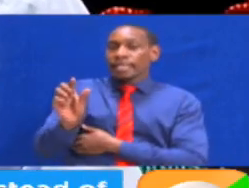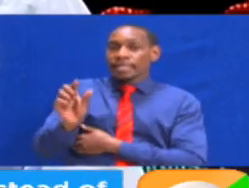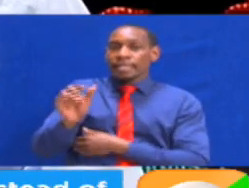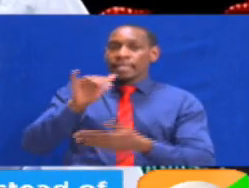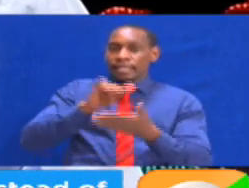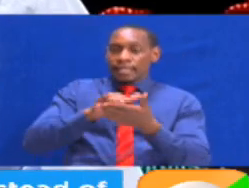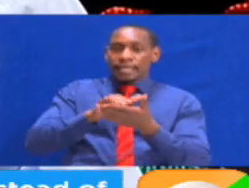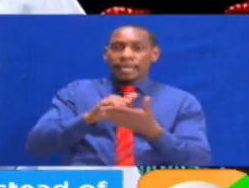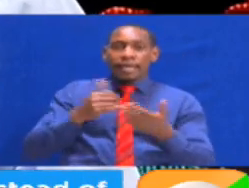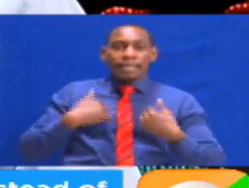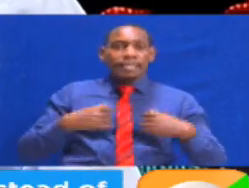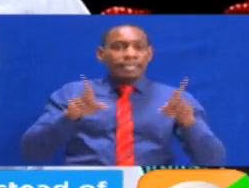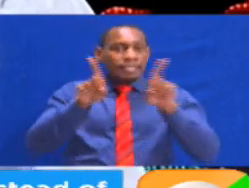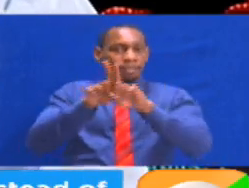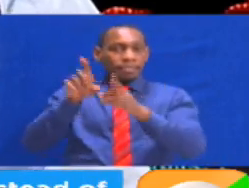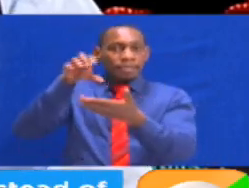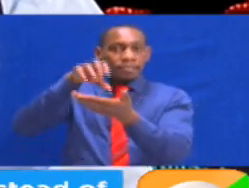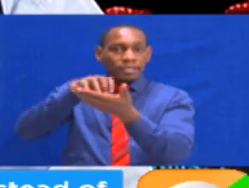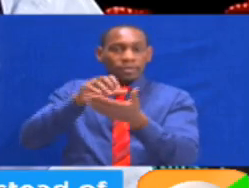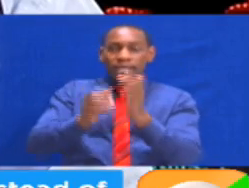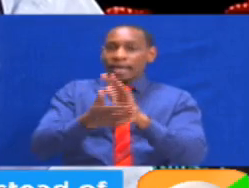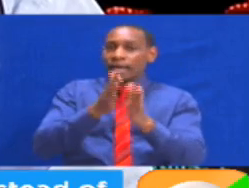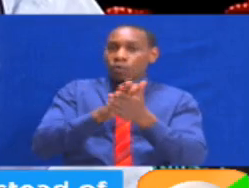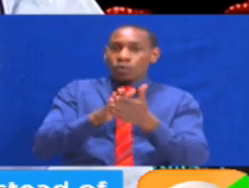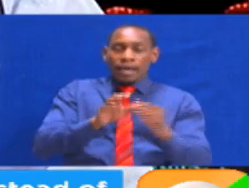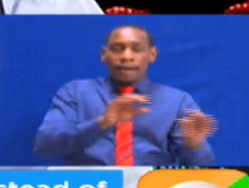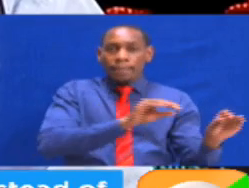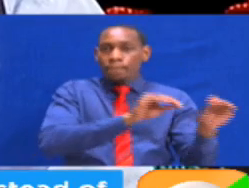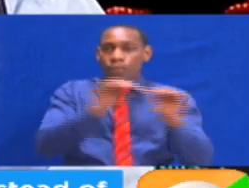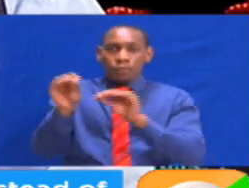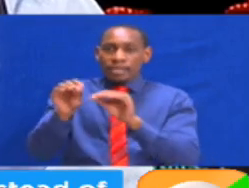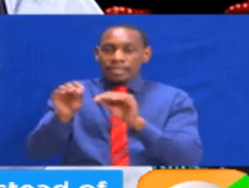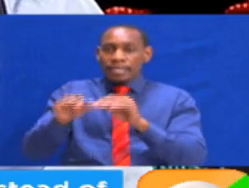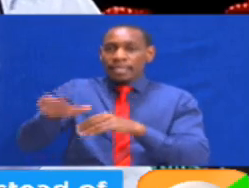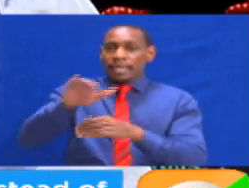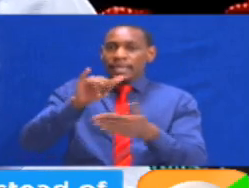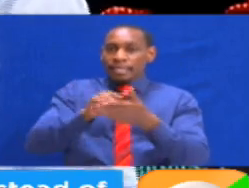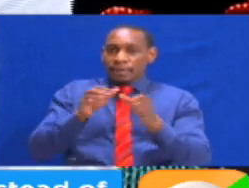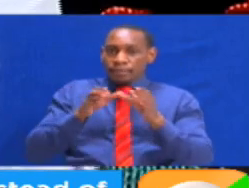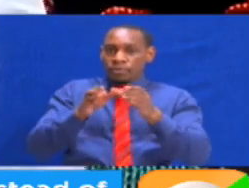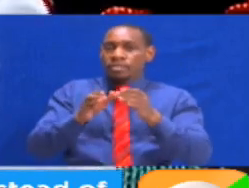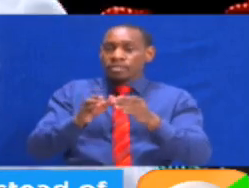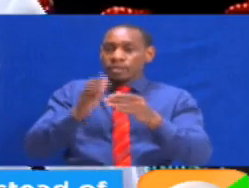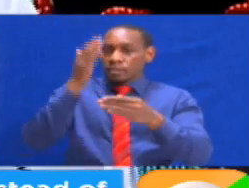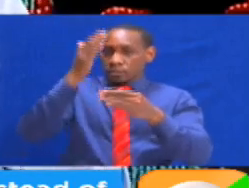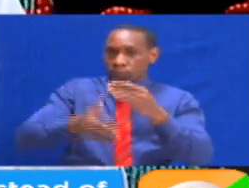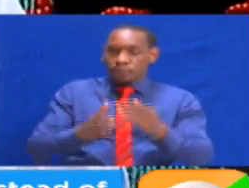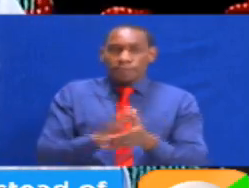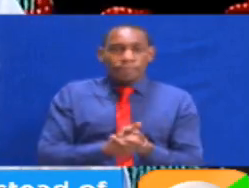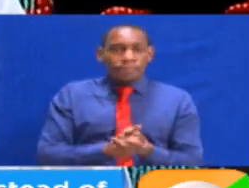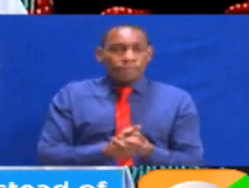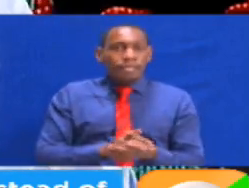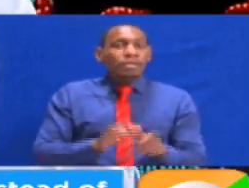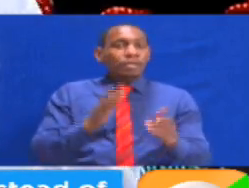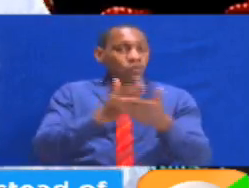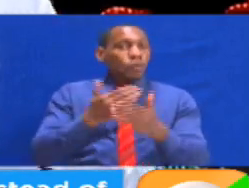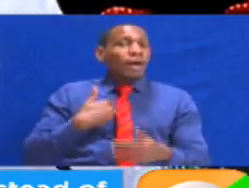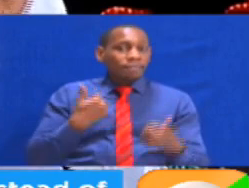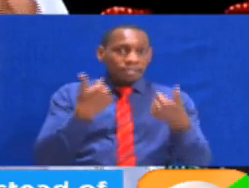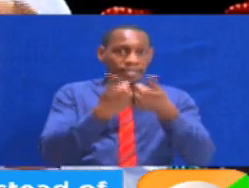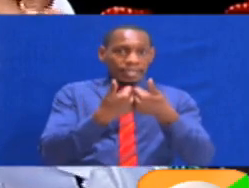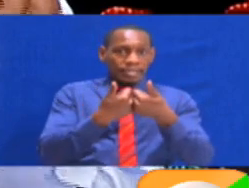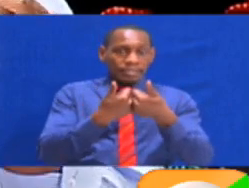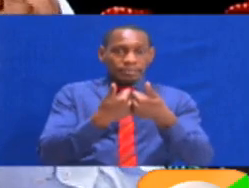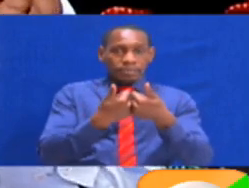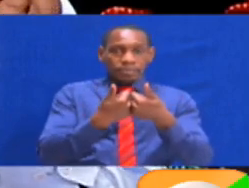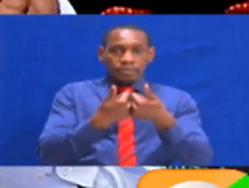which have had these cases, there's actually no movement in places that they have imposed restrictions on. But I know, of course, there is a challenge. We're